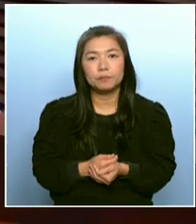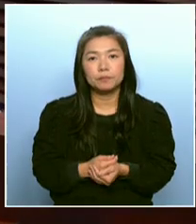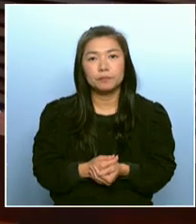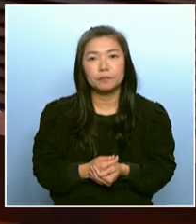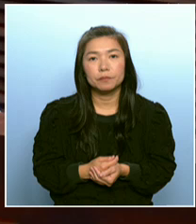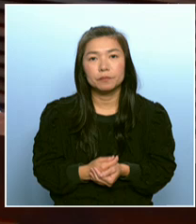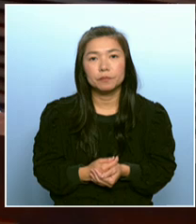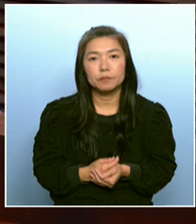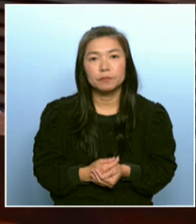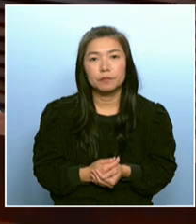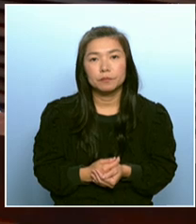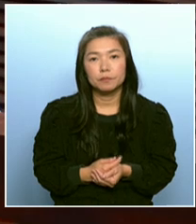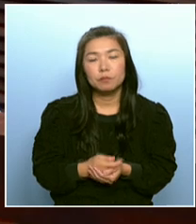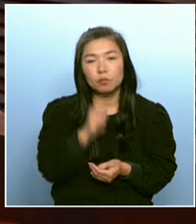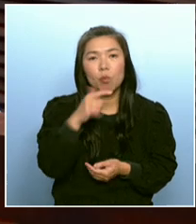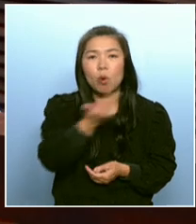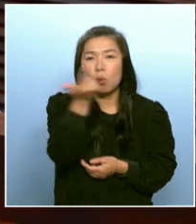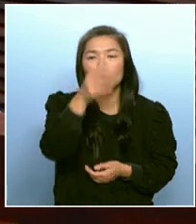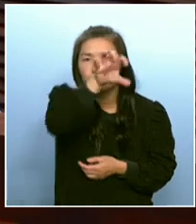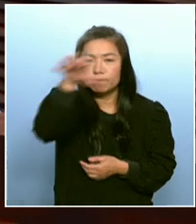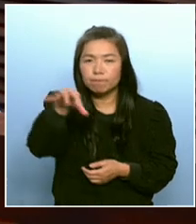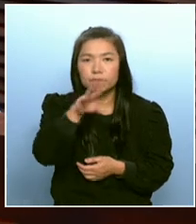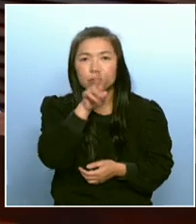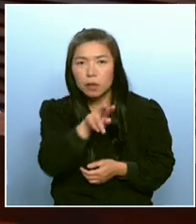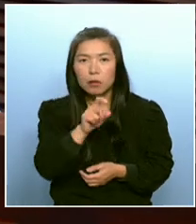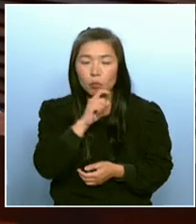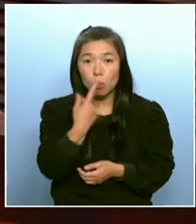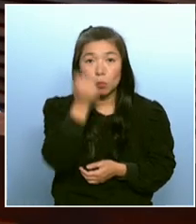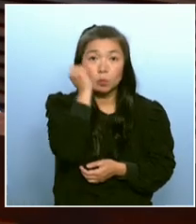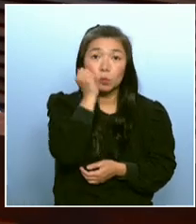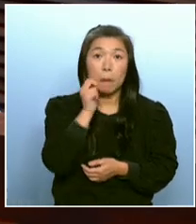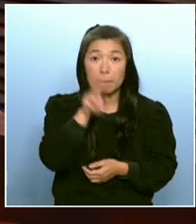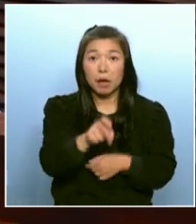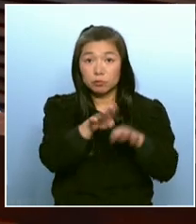As for neighborhood elderly center, we